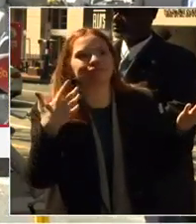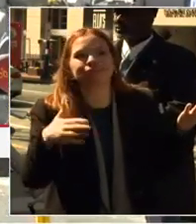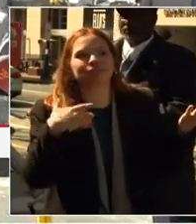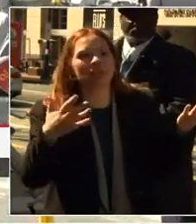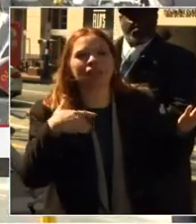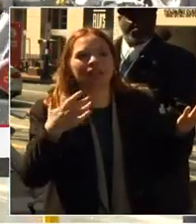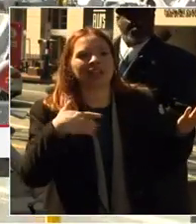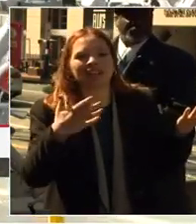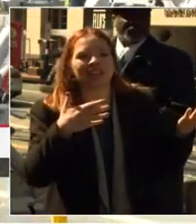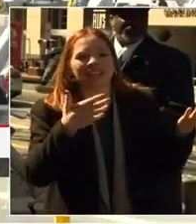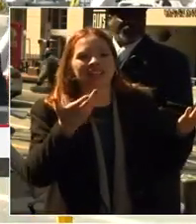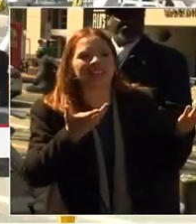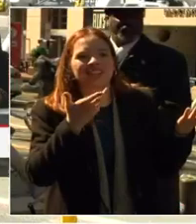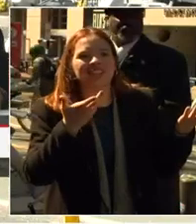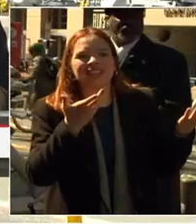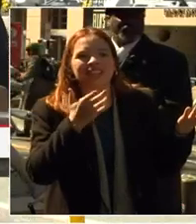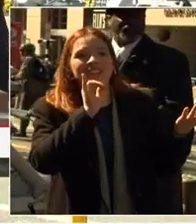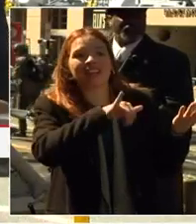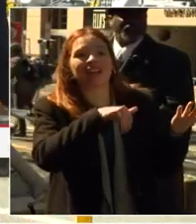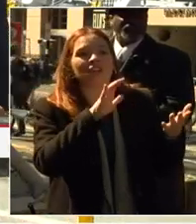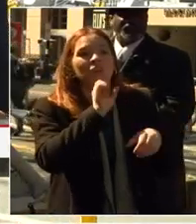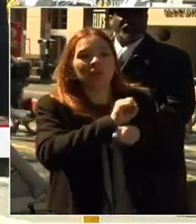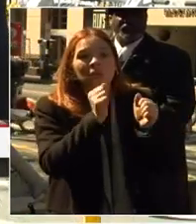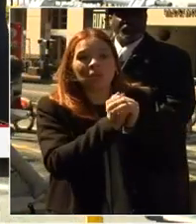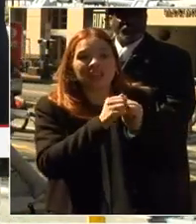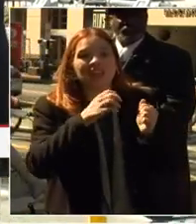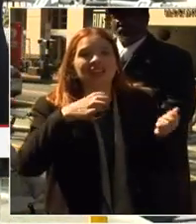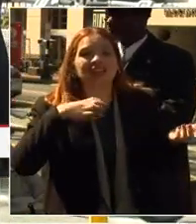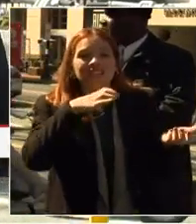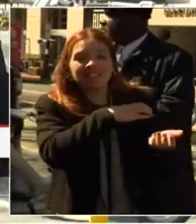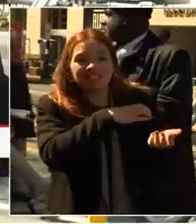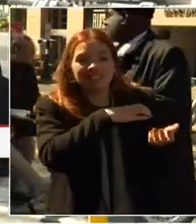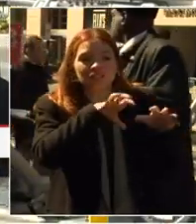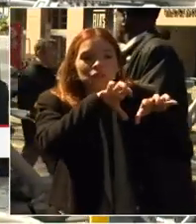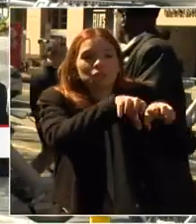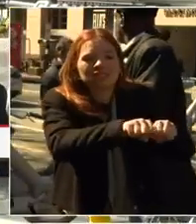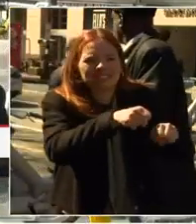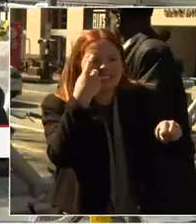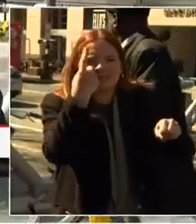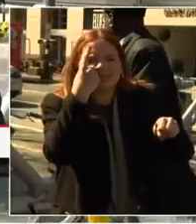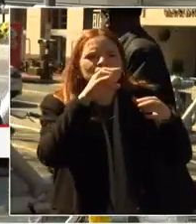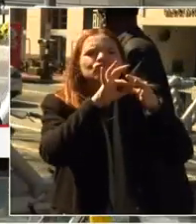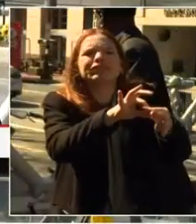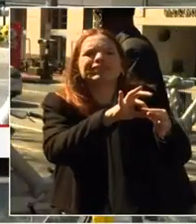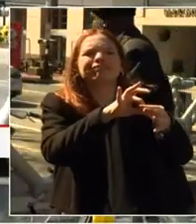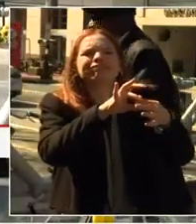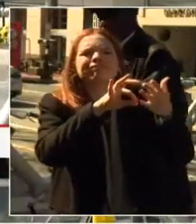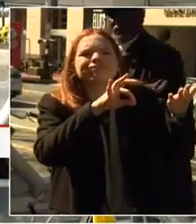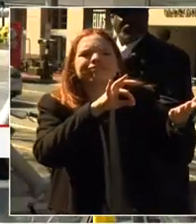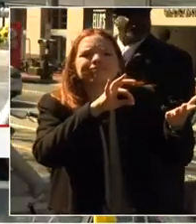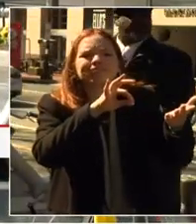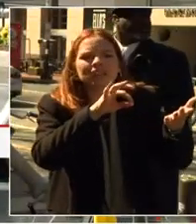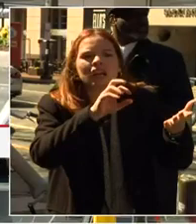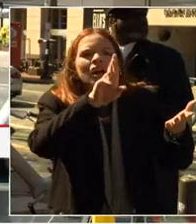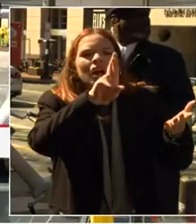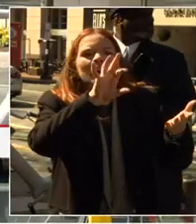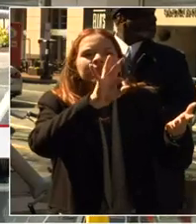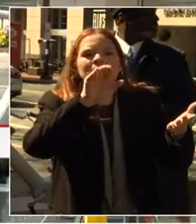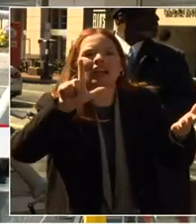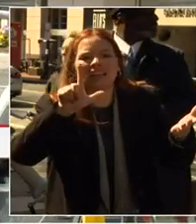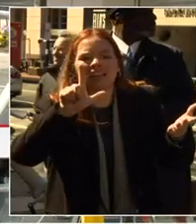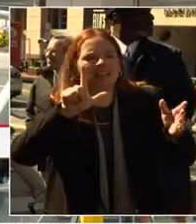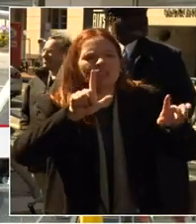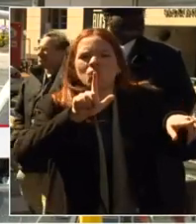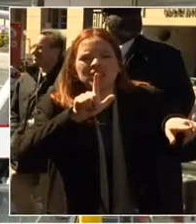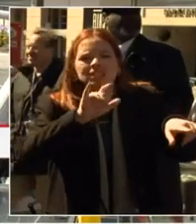working with members of Congress to secure something about RFK. I'm wondering if you've heard anything about that, if you can give us any information. I haven't. I would have to refer you back